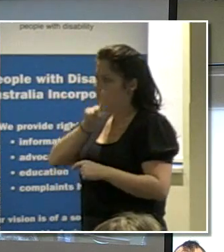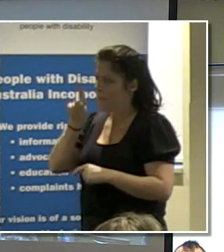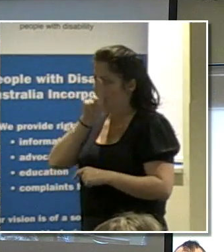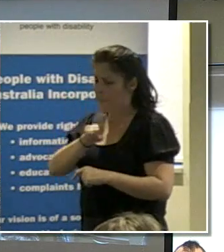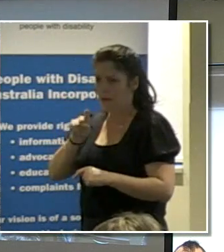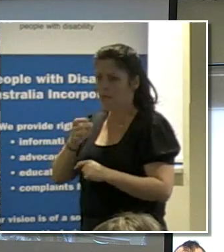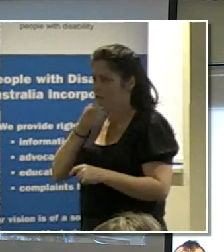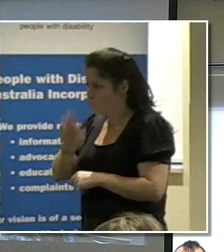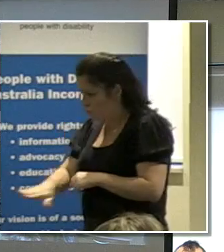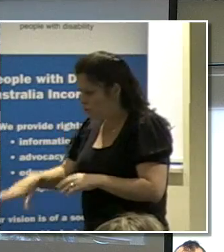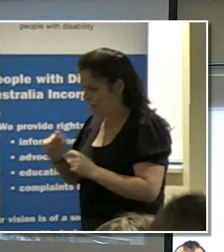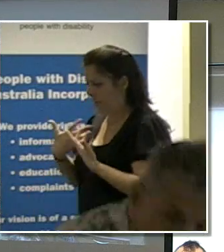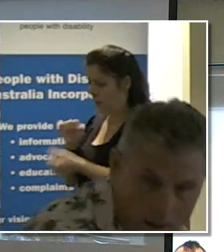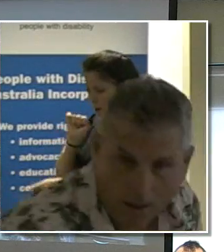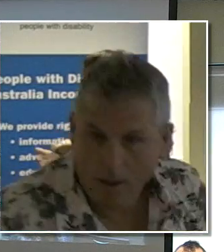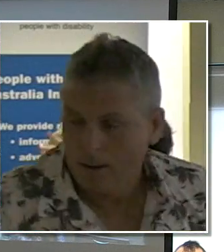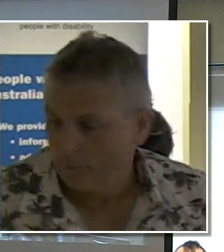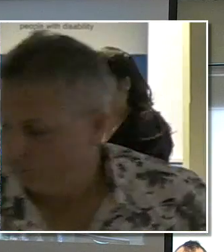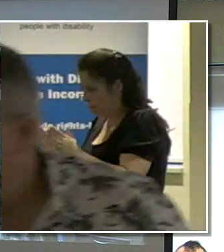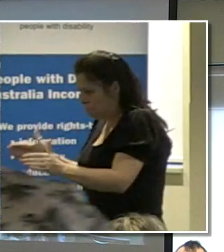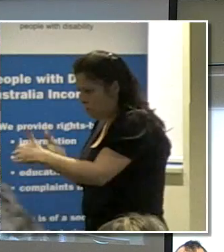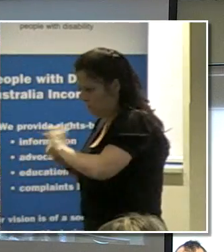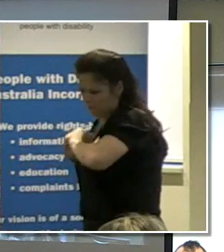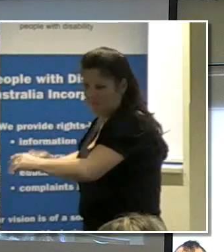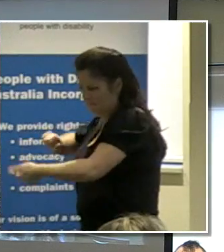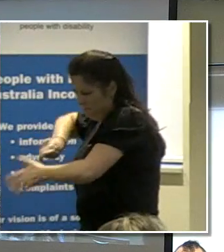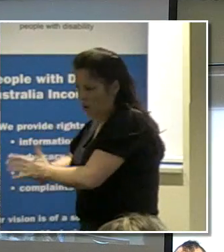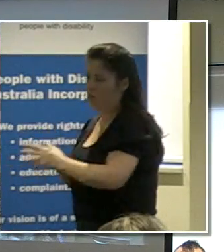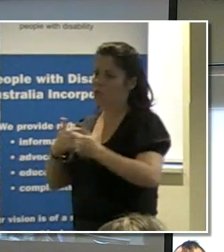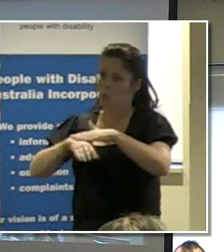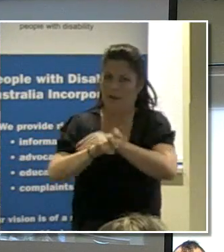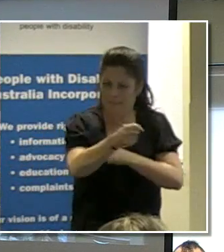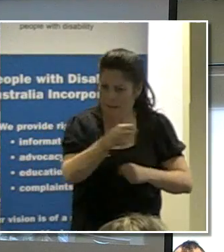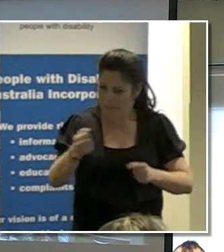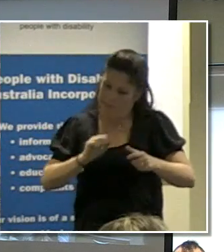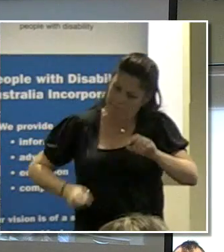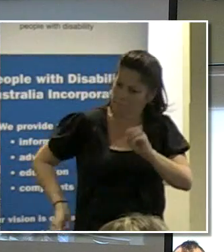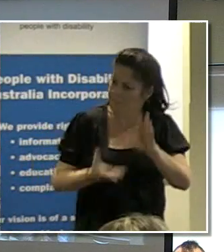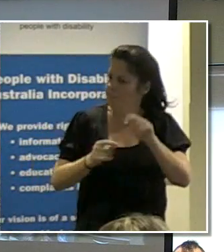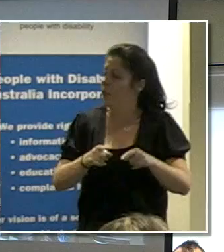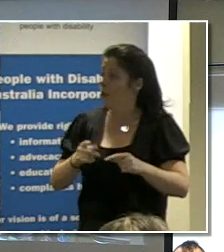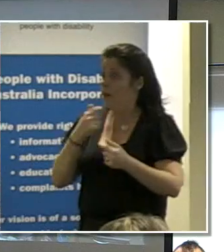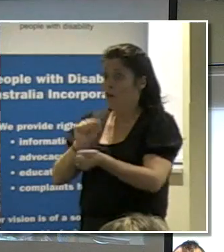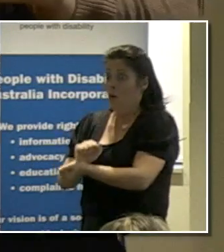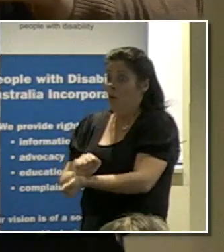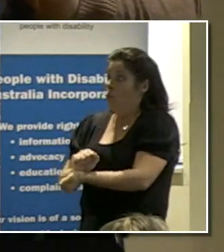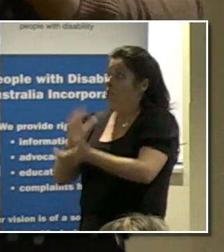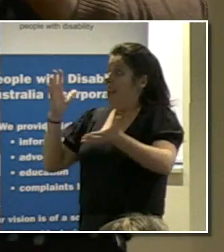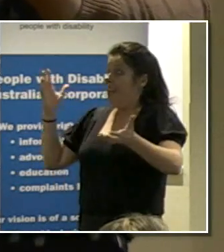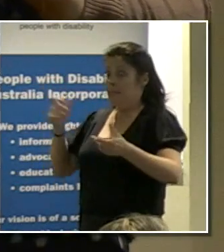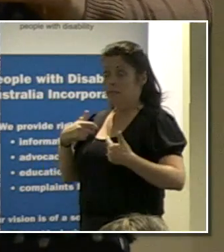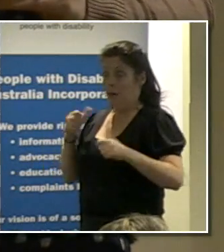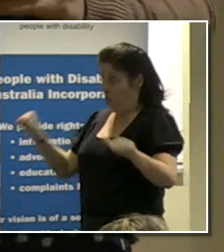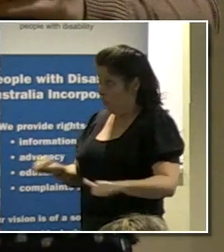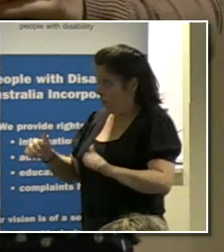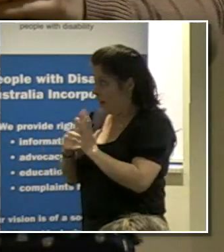Did the children that were locked up in cages and cottons get release? The stories about the children